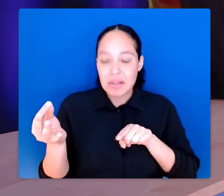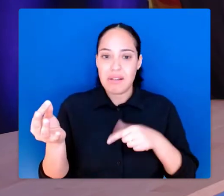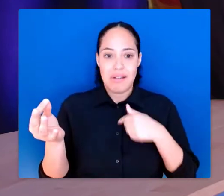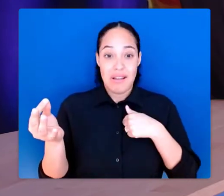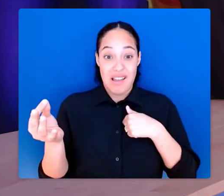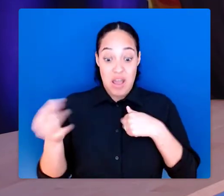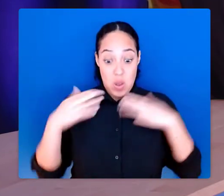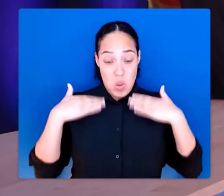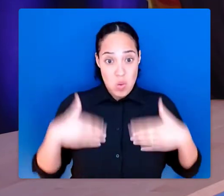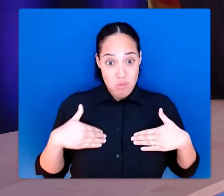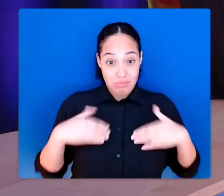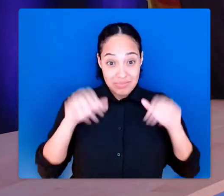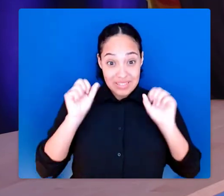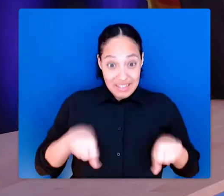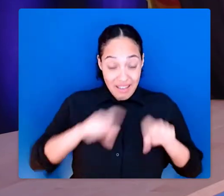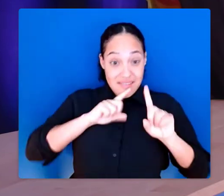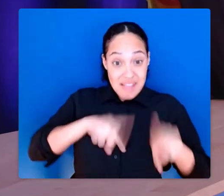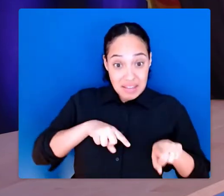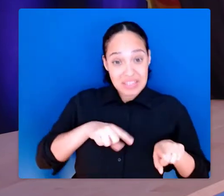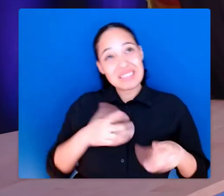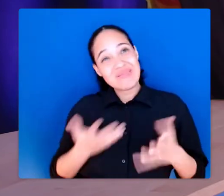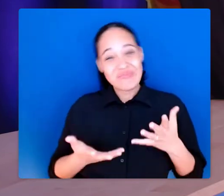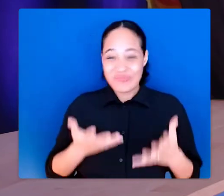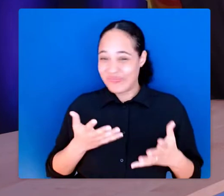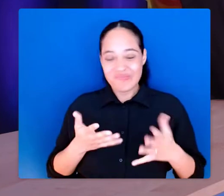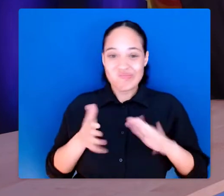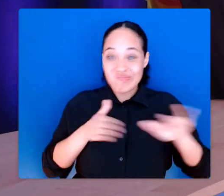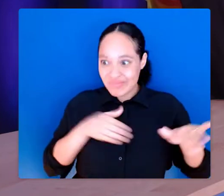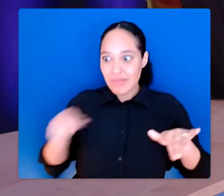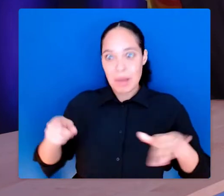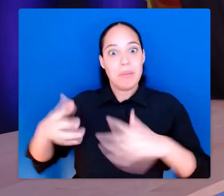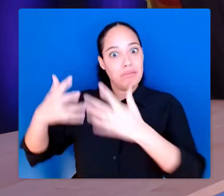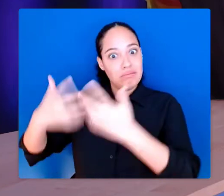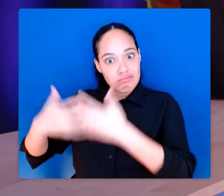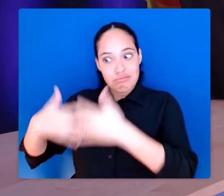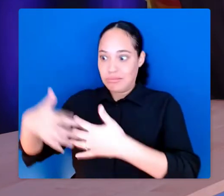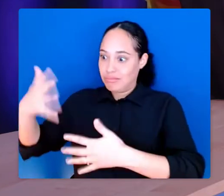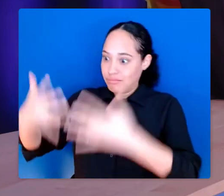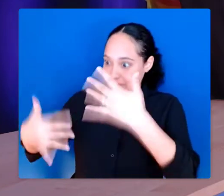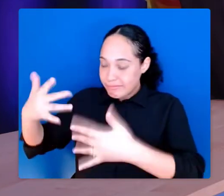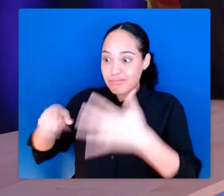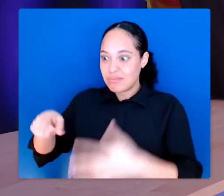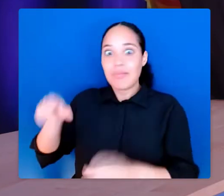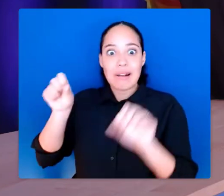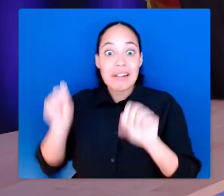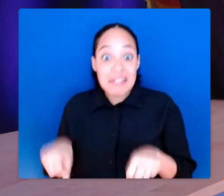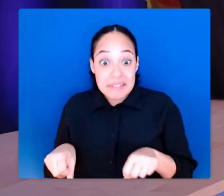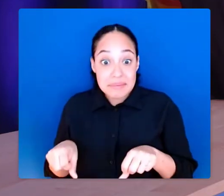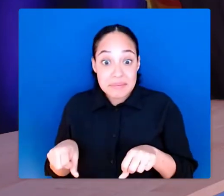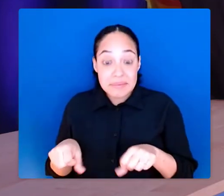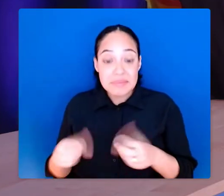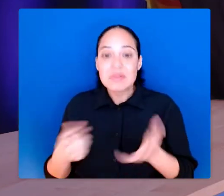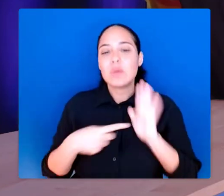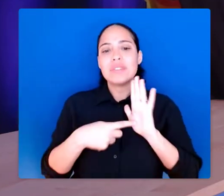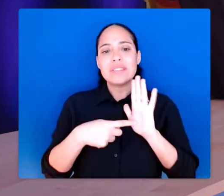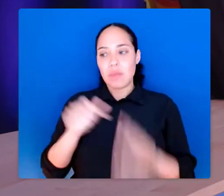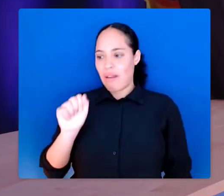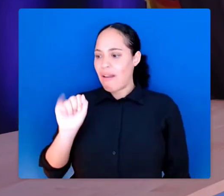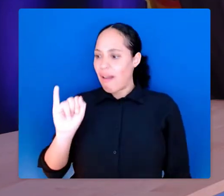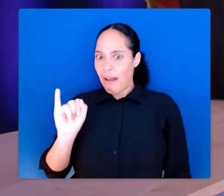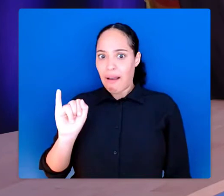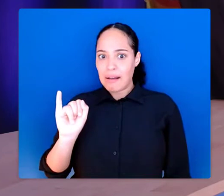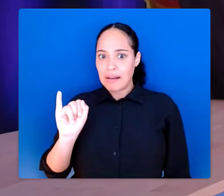think, getting into AI doesn't leave us with a lot of life, but that's not true. So I